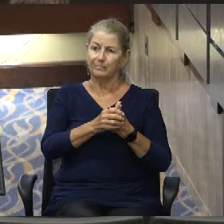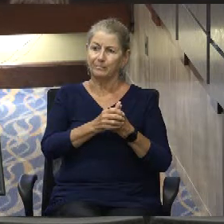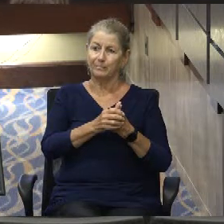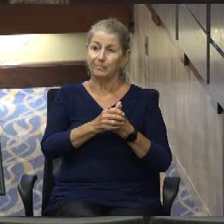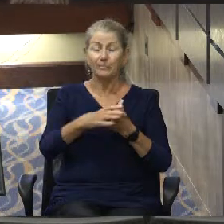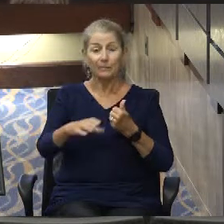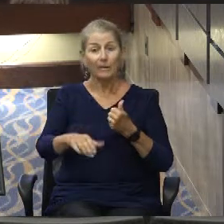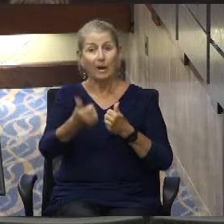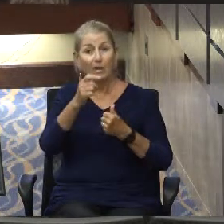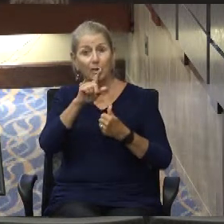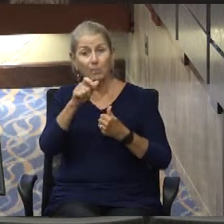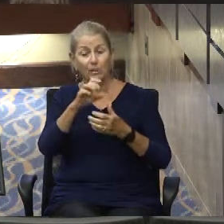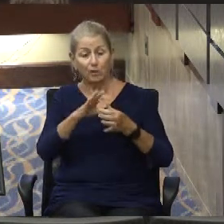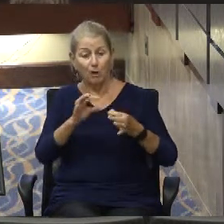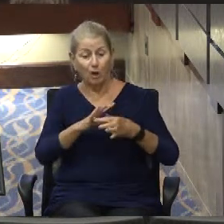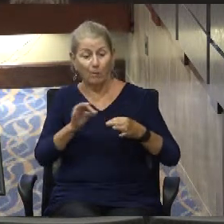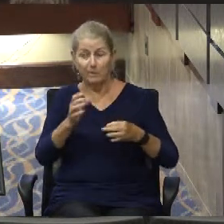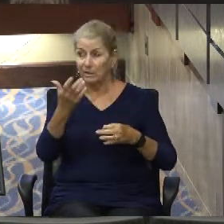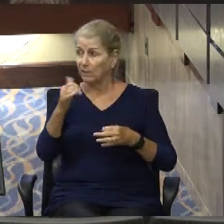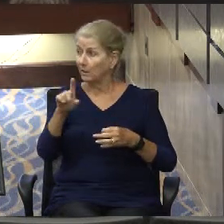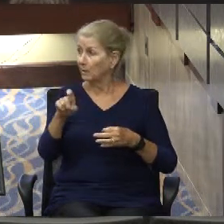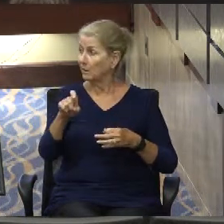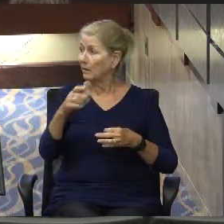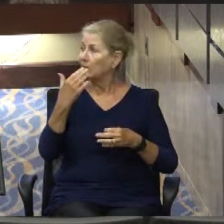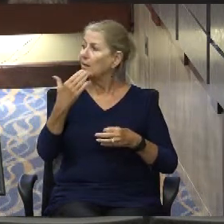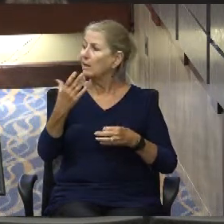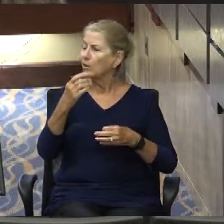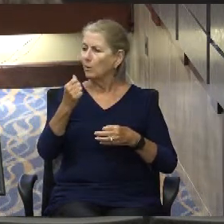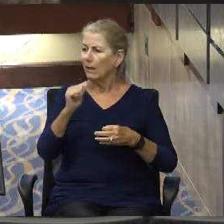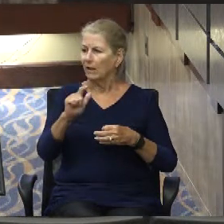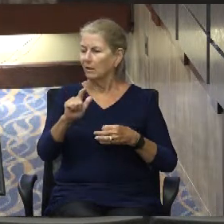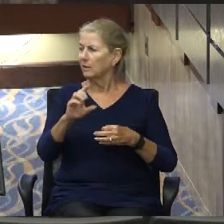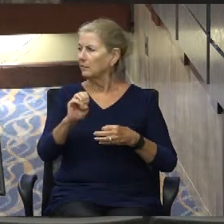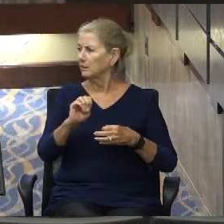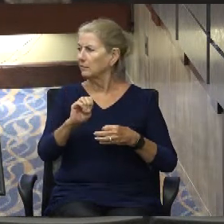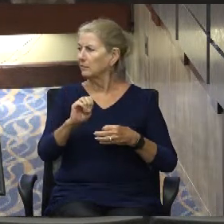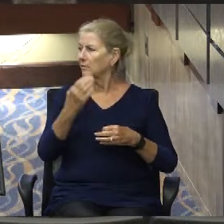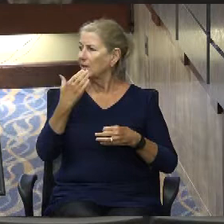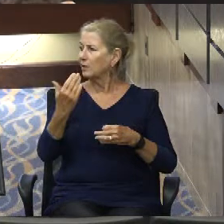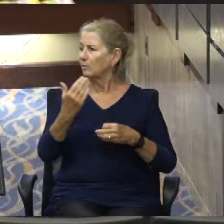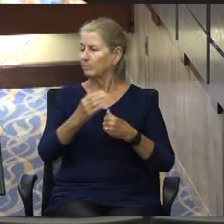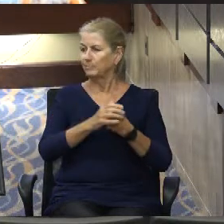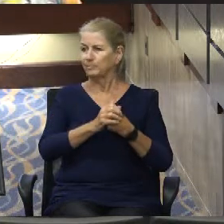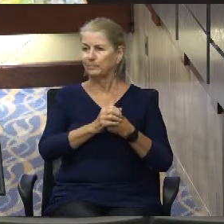Any other questions or comments? Nope. Thank you, Galen. Thank you.